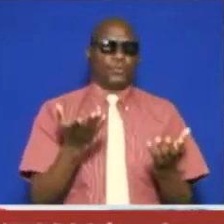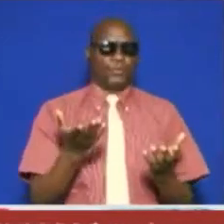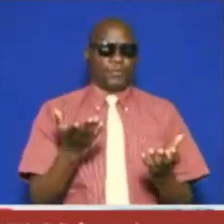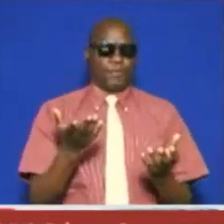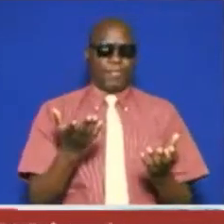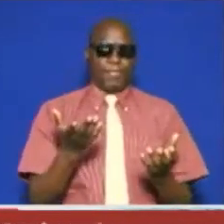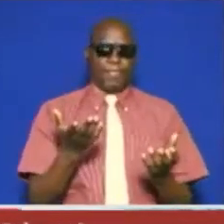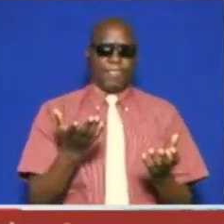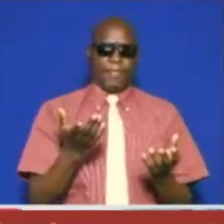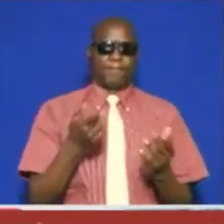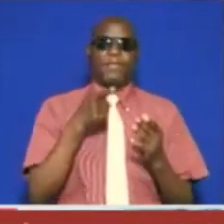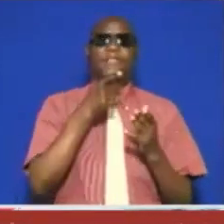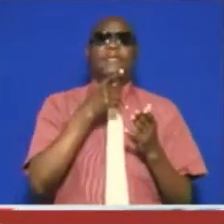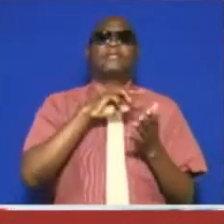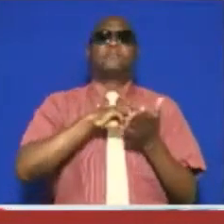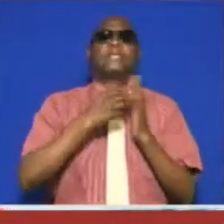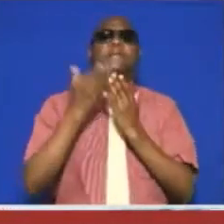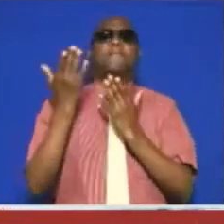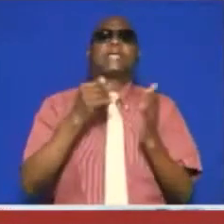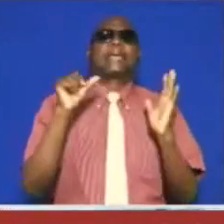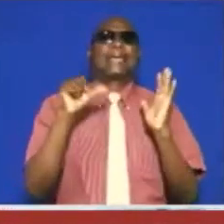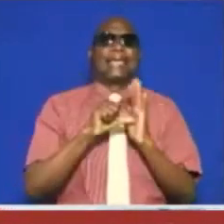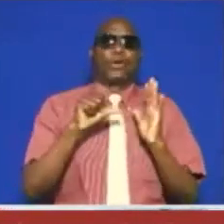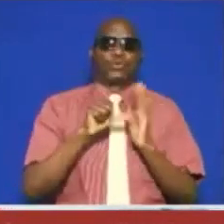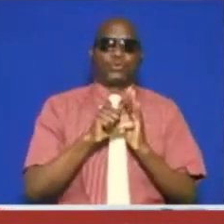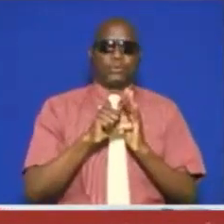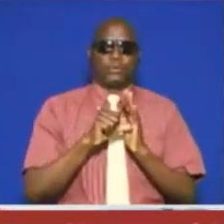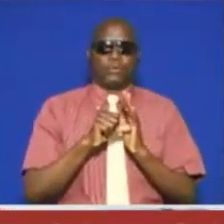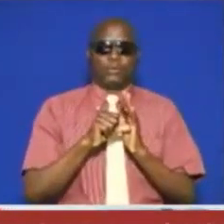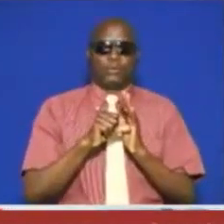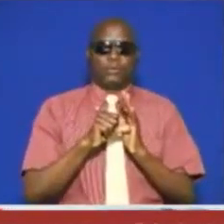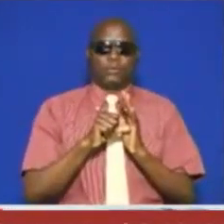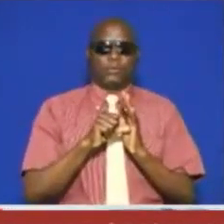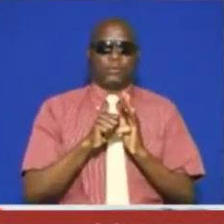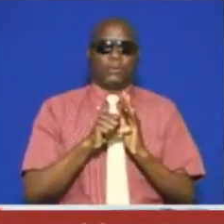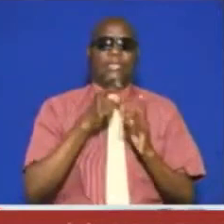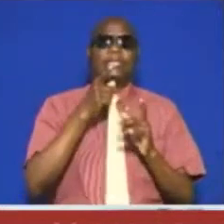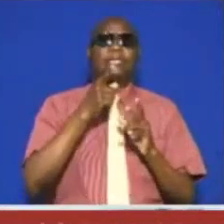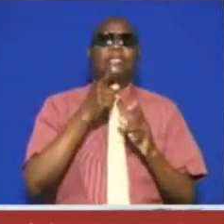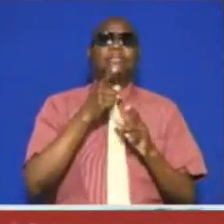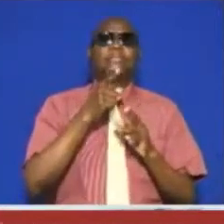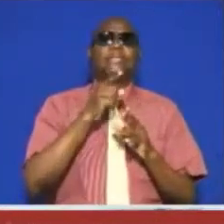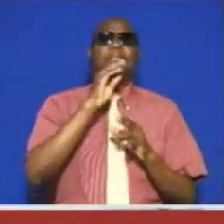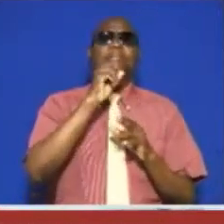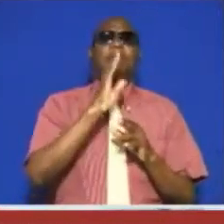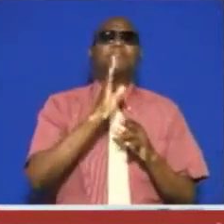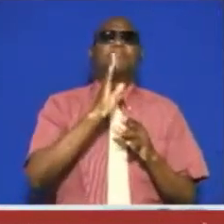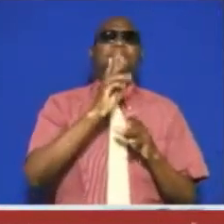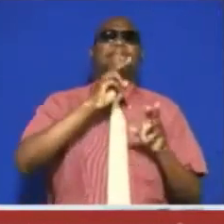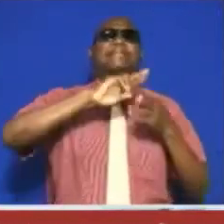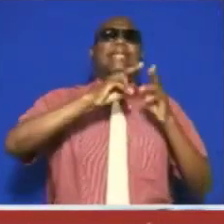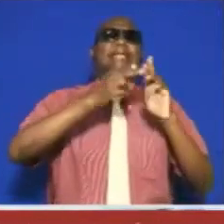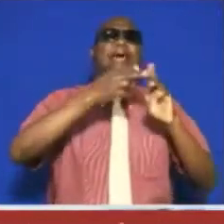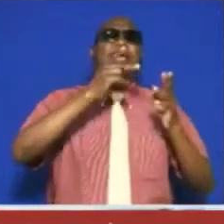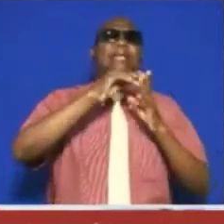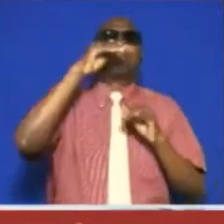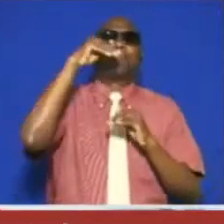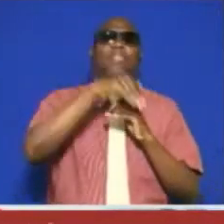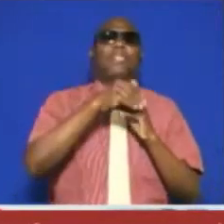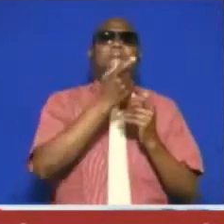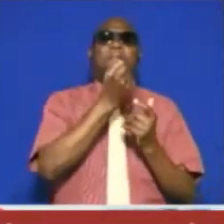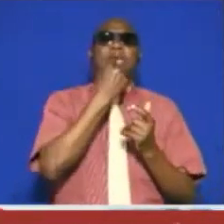This is a recipe for chaos. This is a recipe for substandard medical devices in the